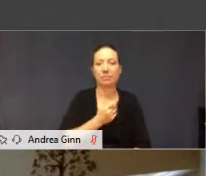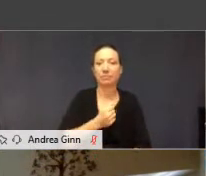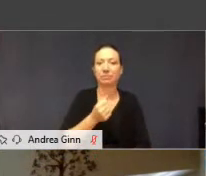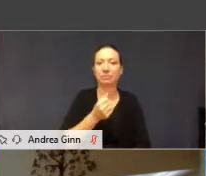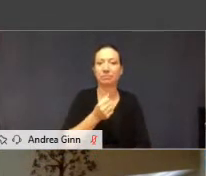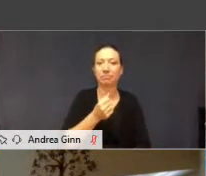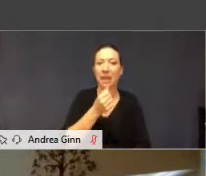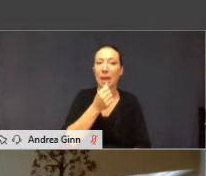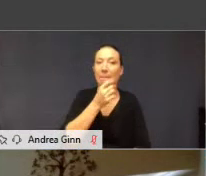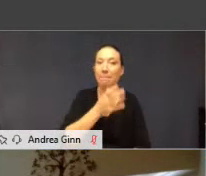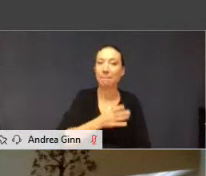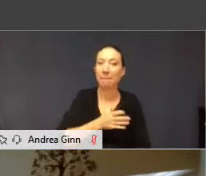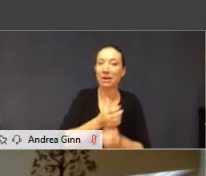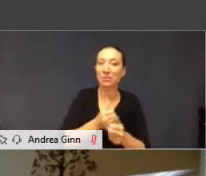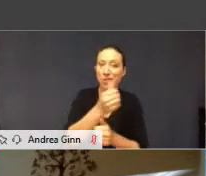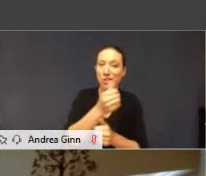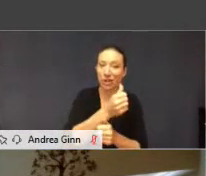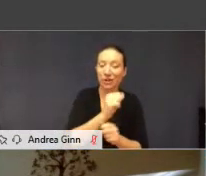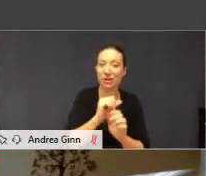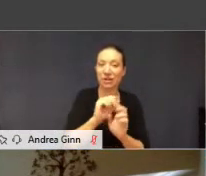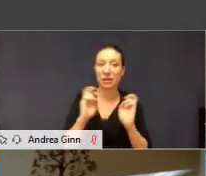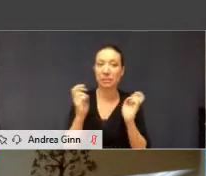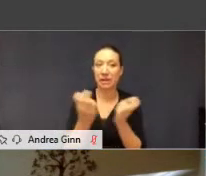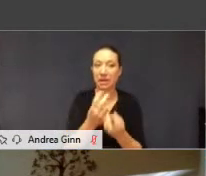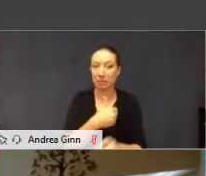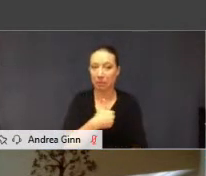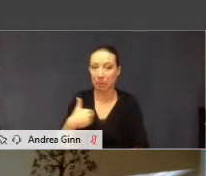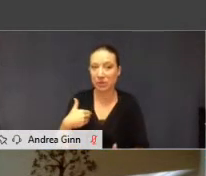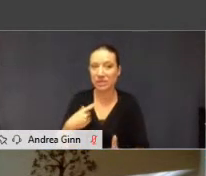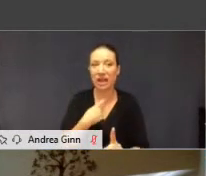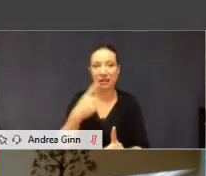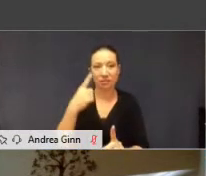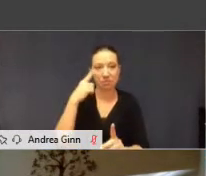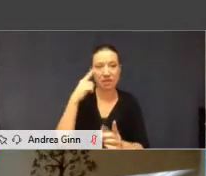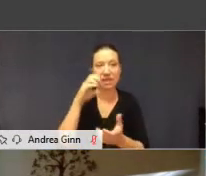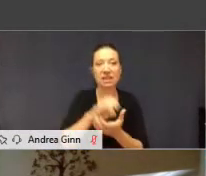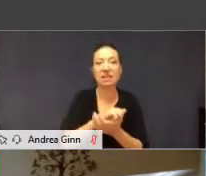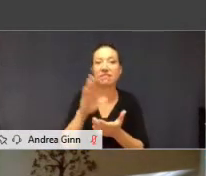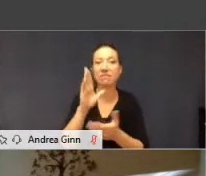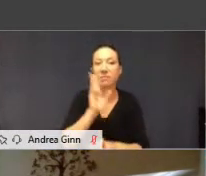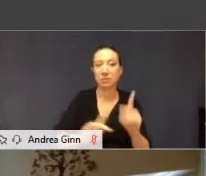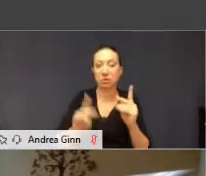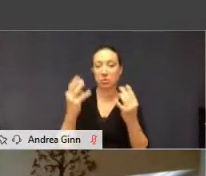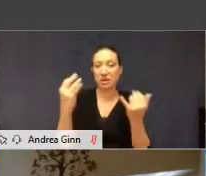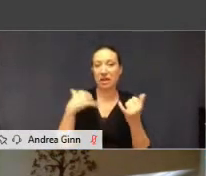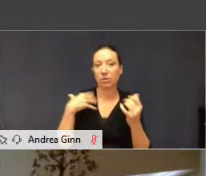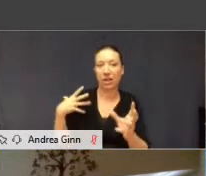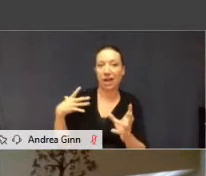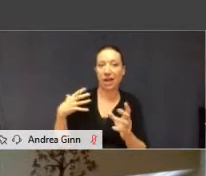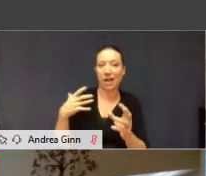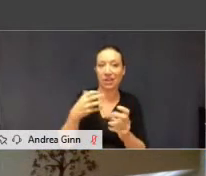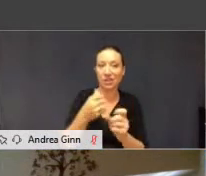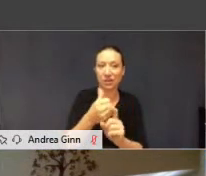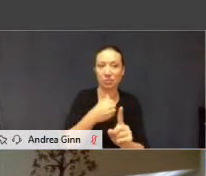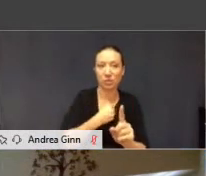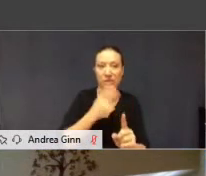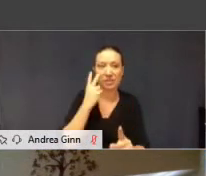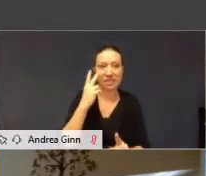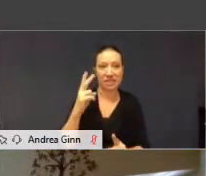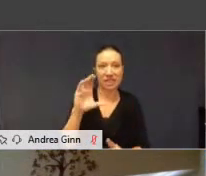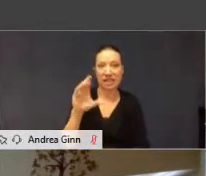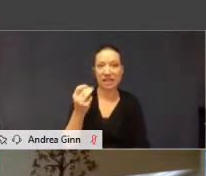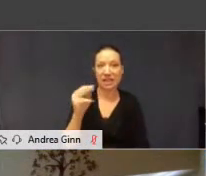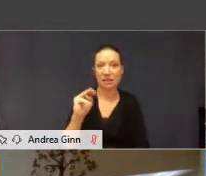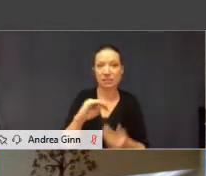Madam Chair, members of the committee, I do believe that folks are catching up. We're seeing that our encounter claims numbers are